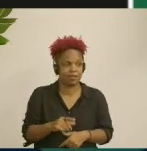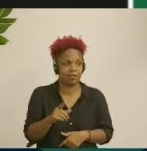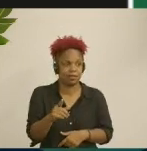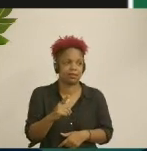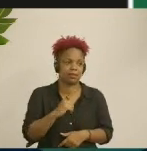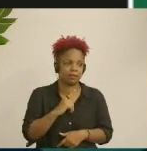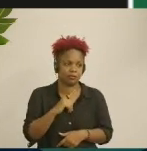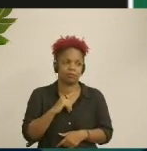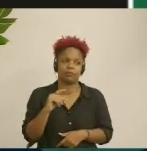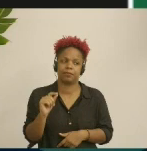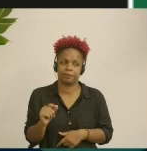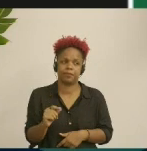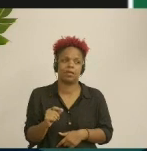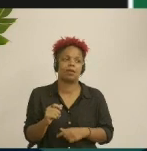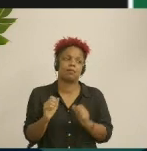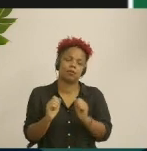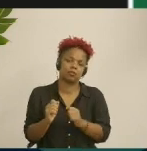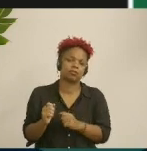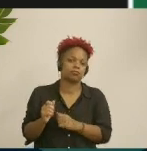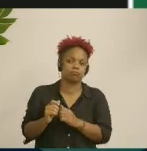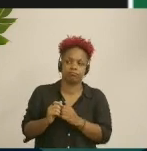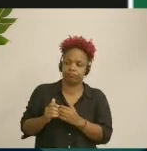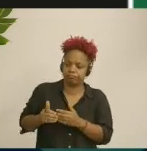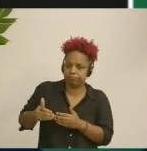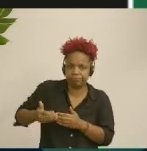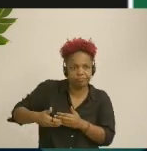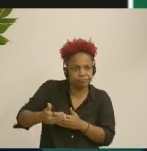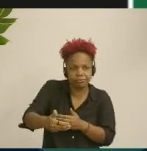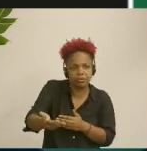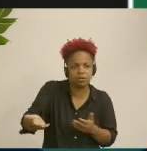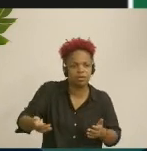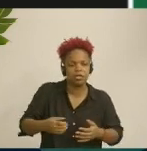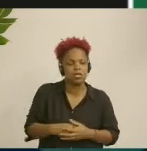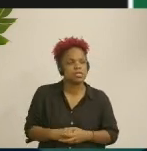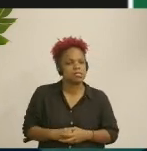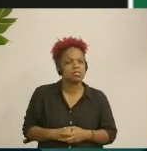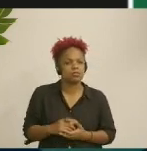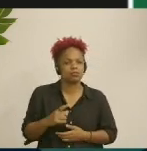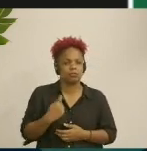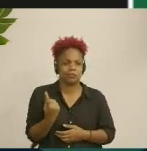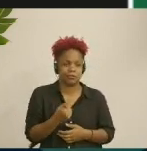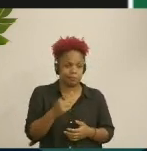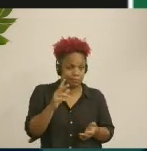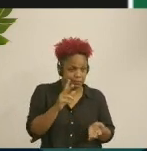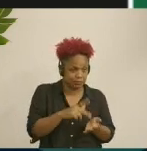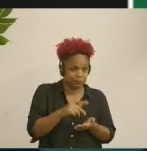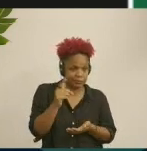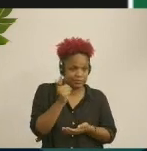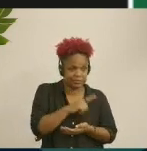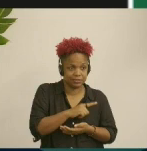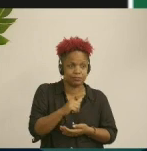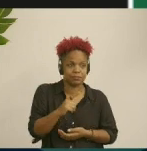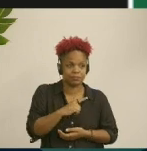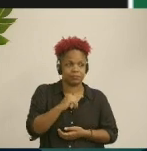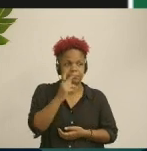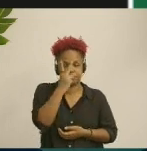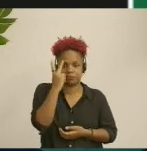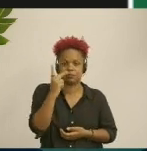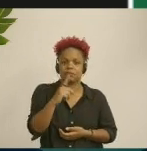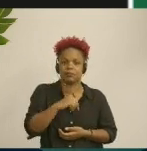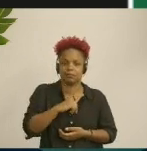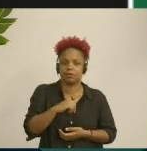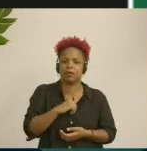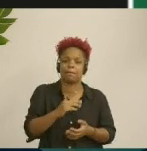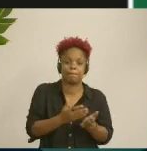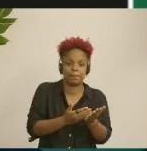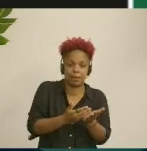whole ecosystems so that we're really on-ramping people to better lives rather than just a one-off. So I love the sustained care. And then lastly,